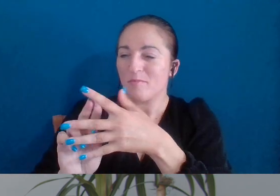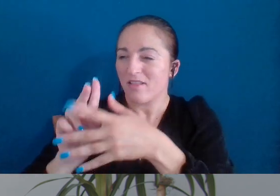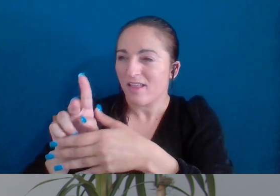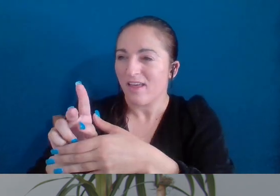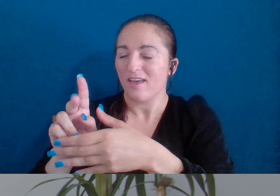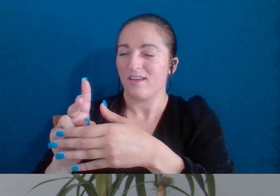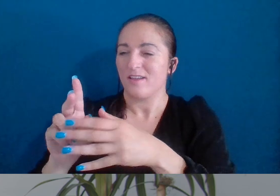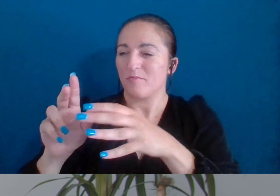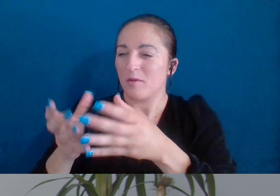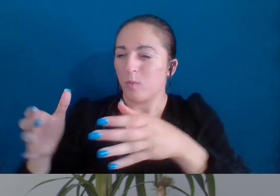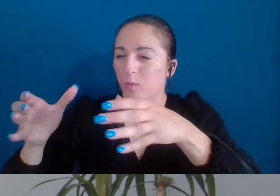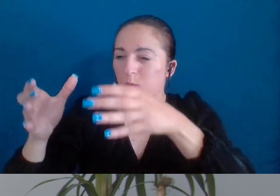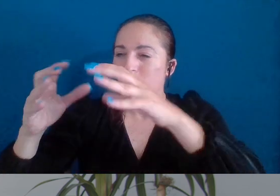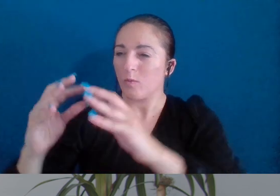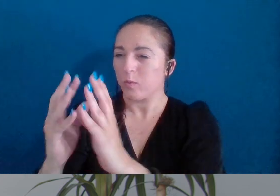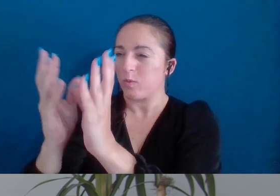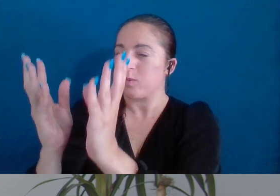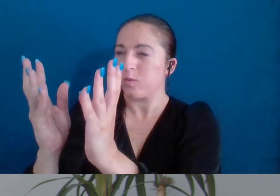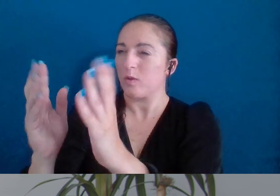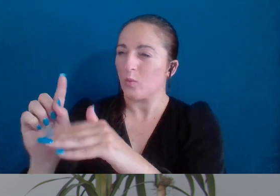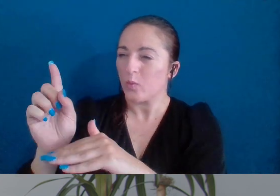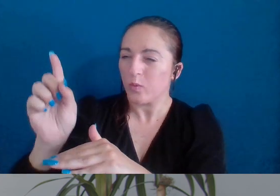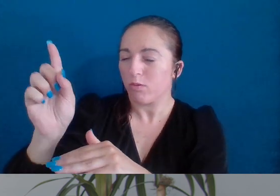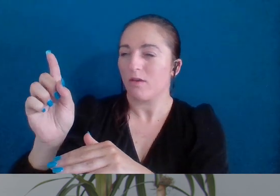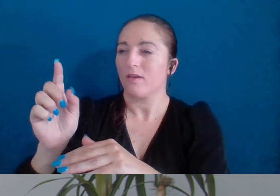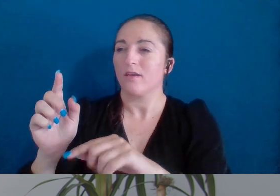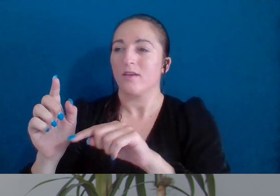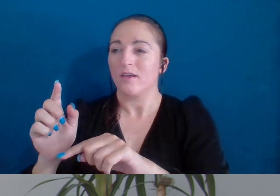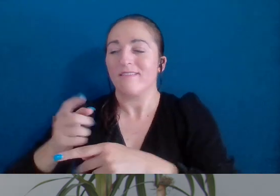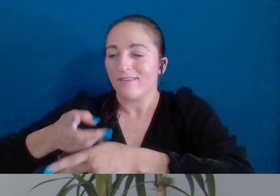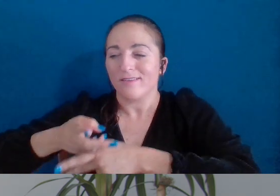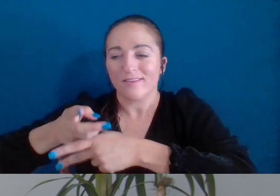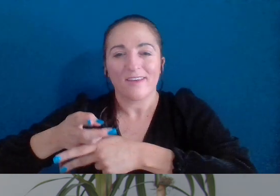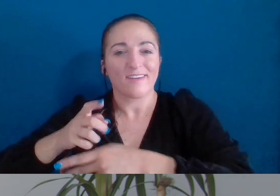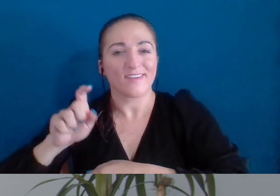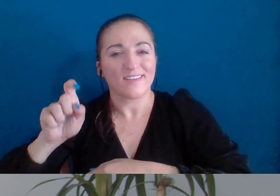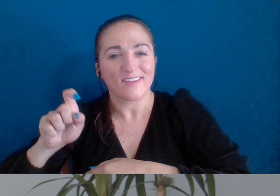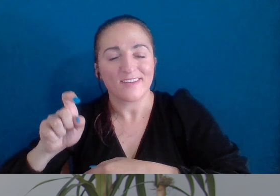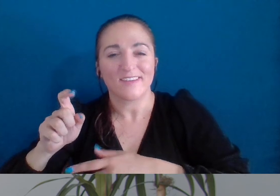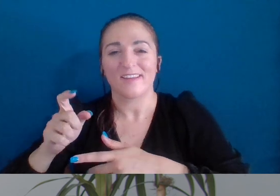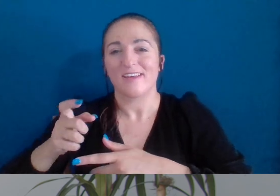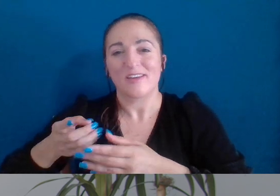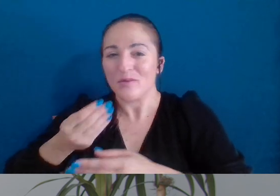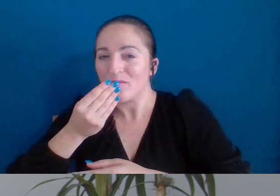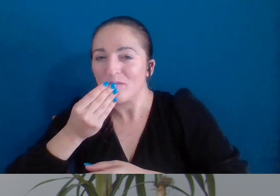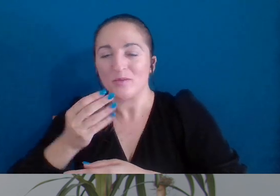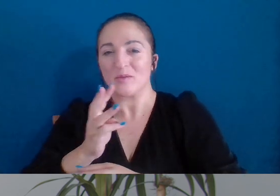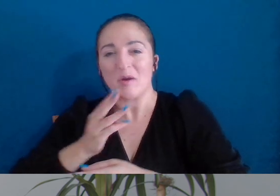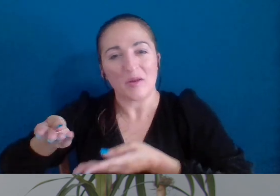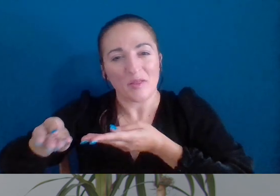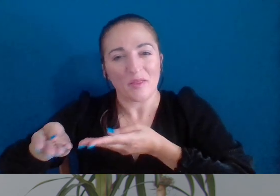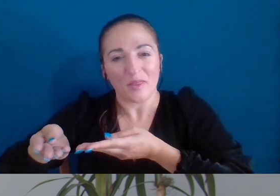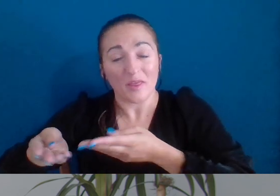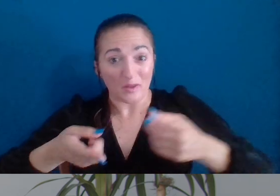how the plant needs nurturing, and I think that art is very nurturing, so you're kind of like a plant also